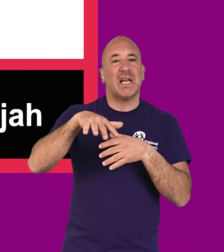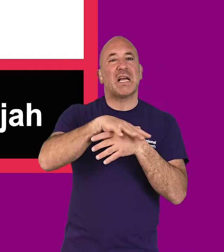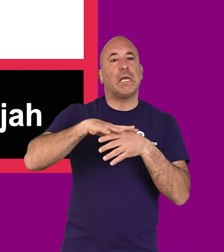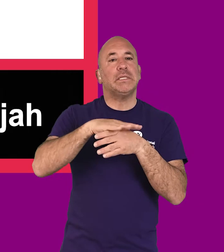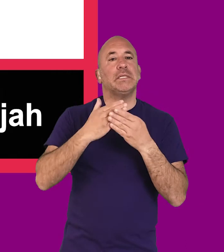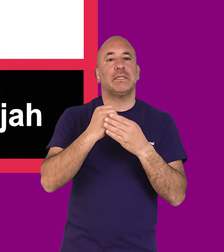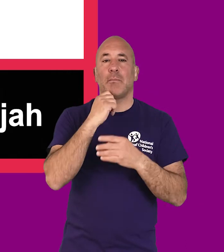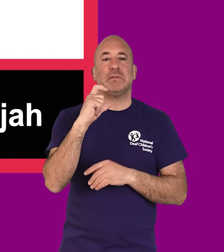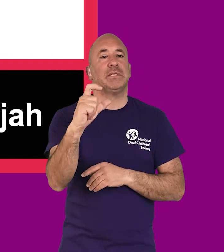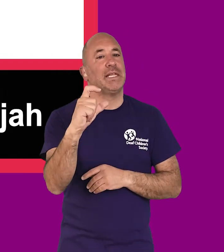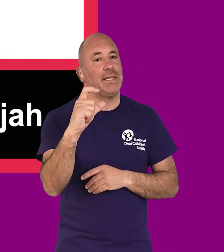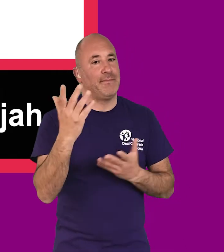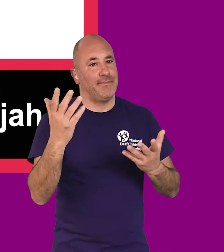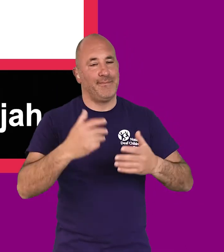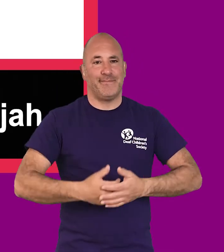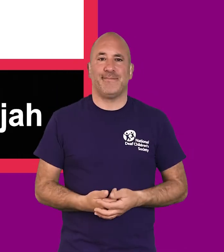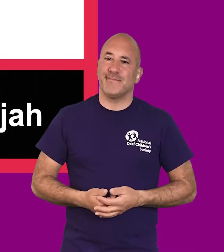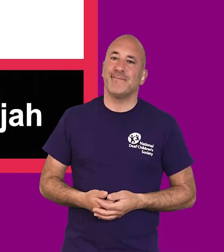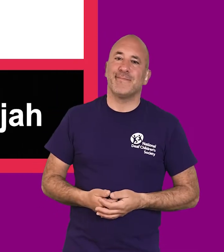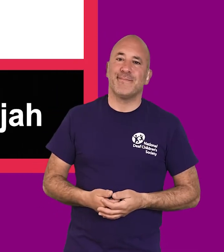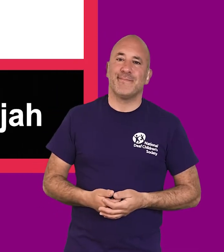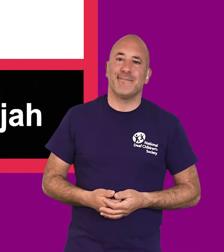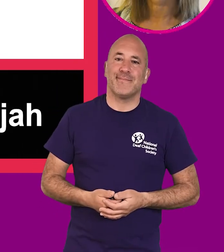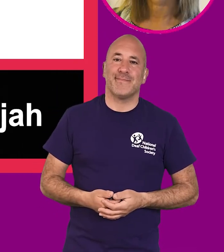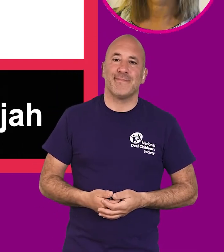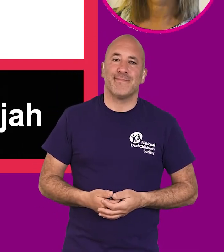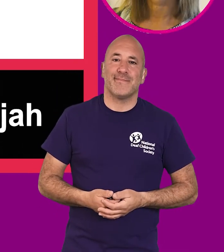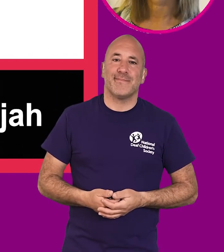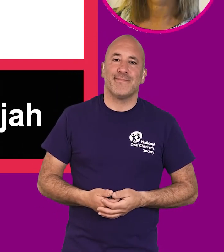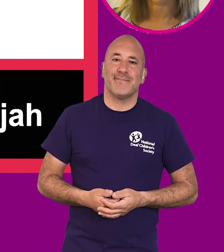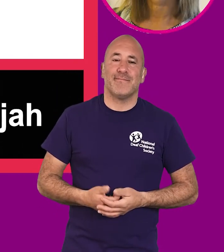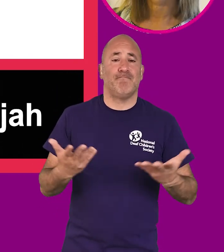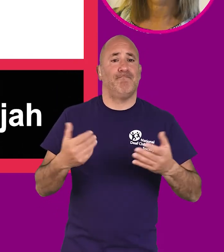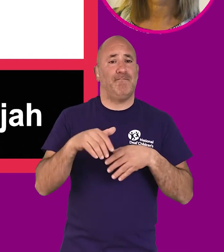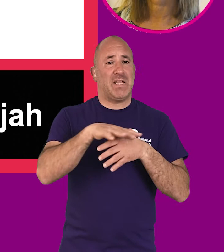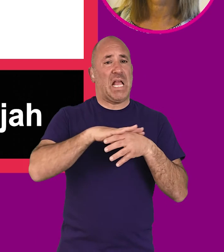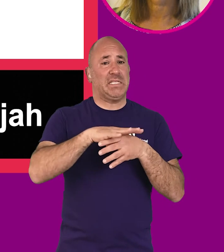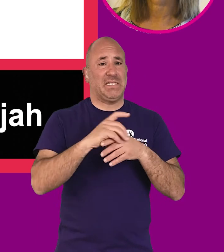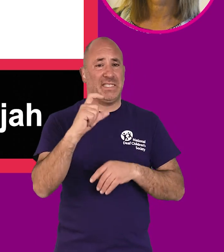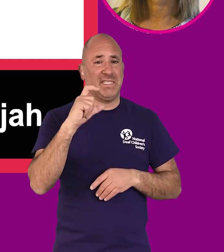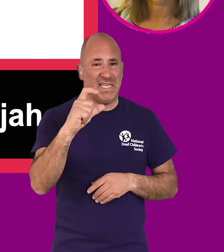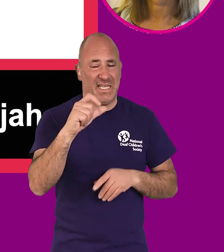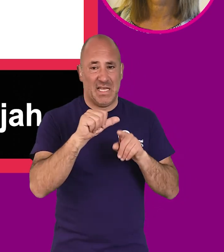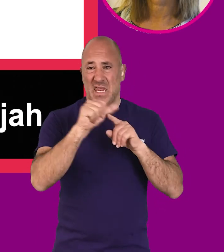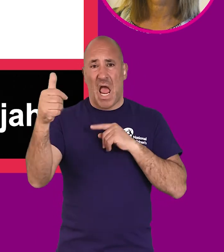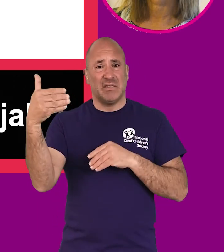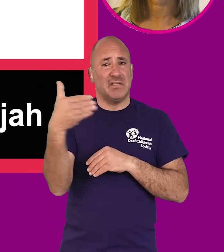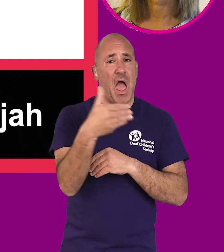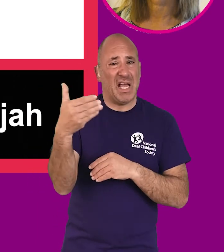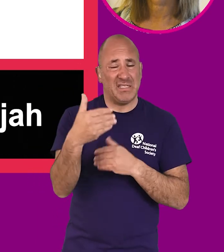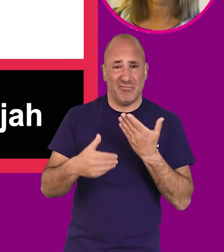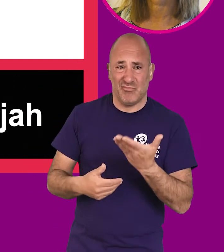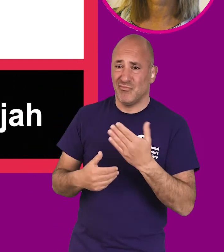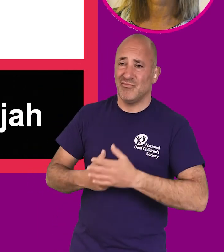Pass back over to Natalie now for case study C. Okay, so case study